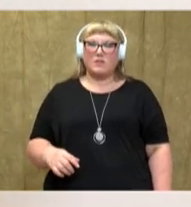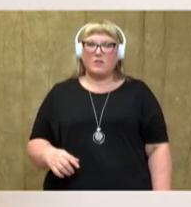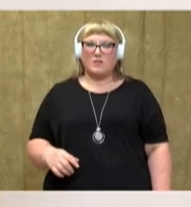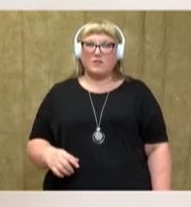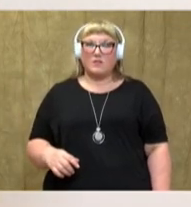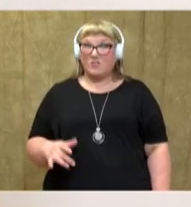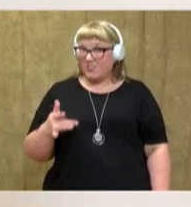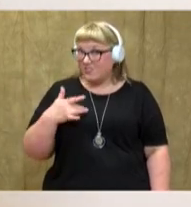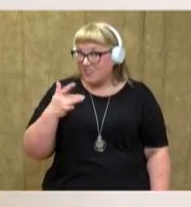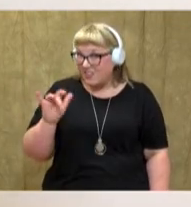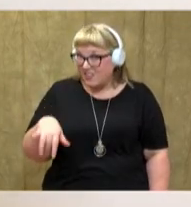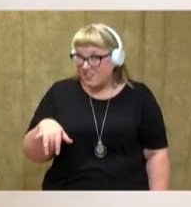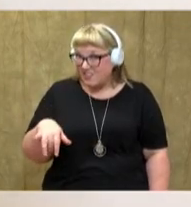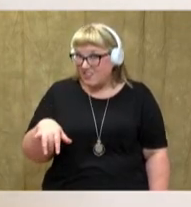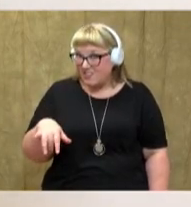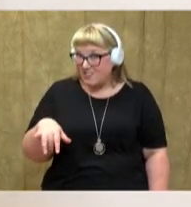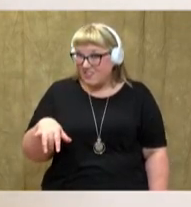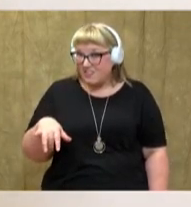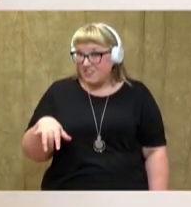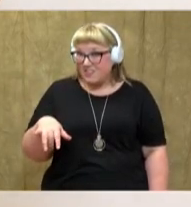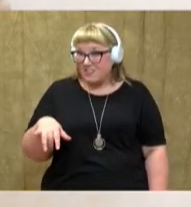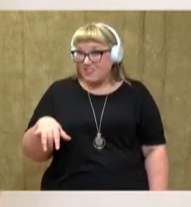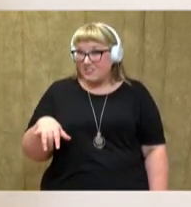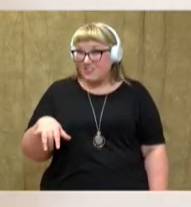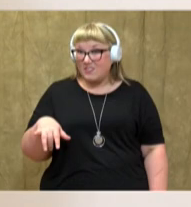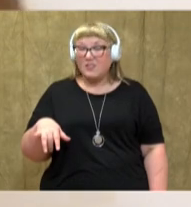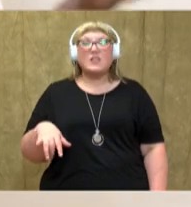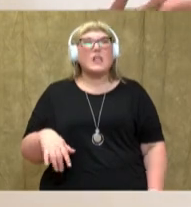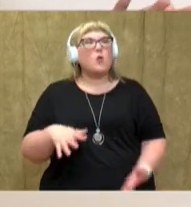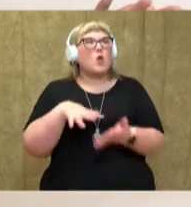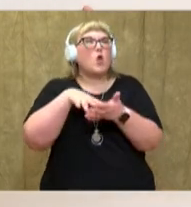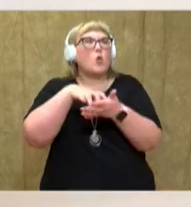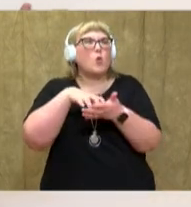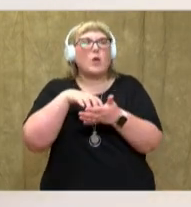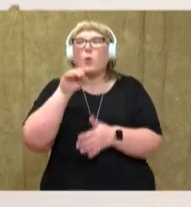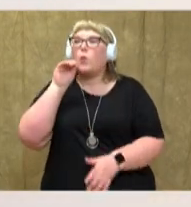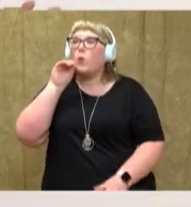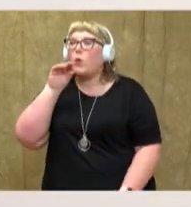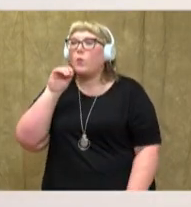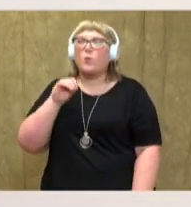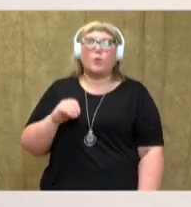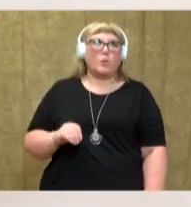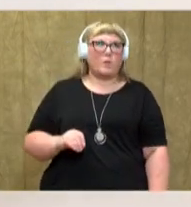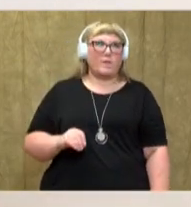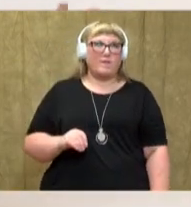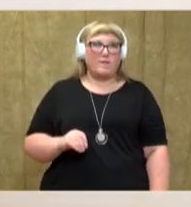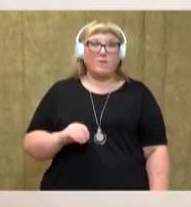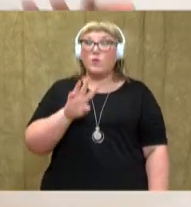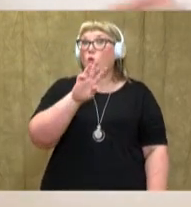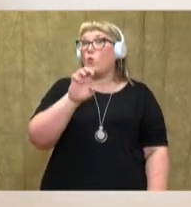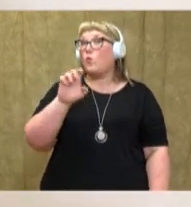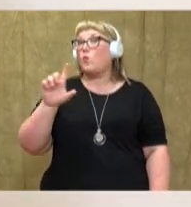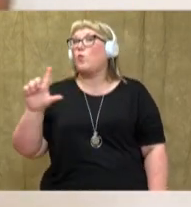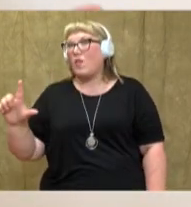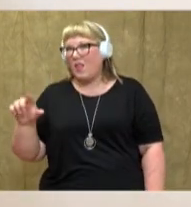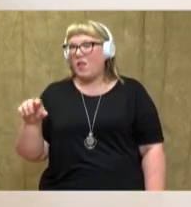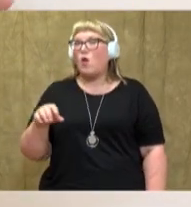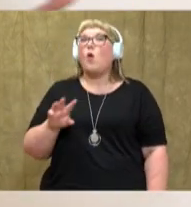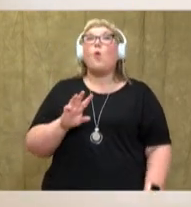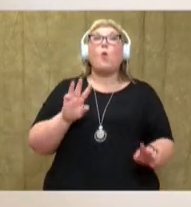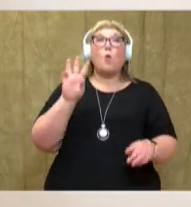Did you feel that? Yes, it was a very weak burst of air. Well, as in W-E-L-L for the singular letter